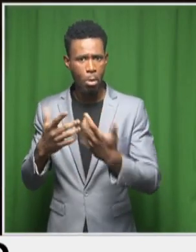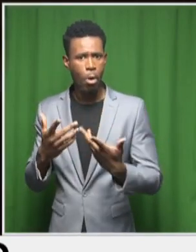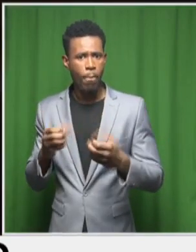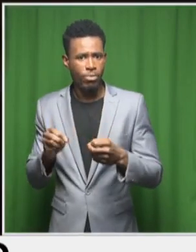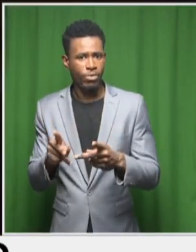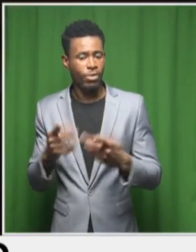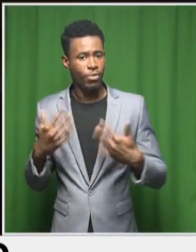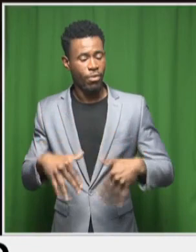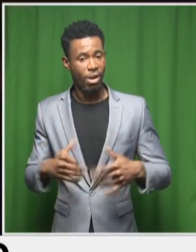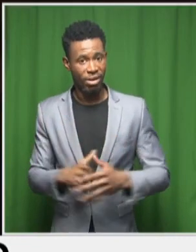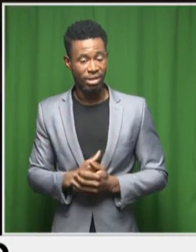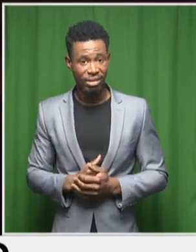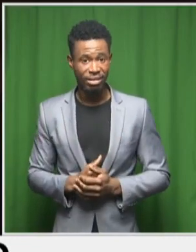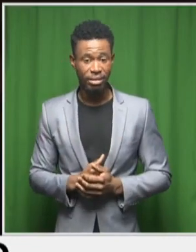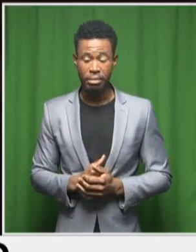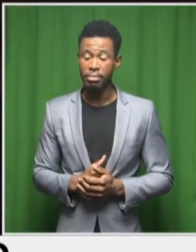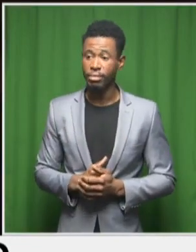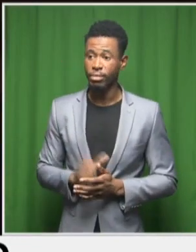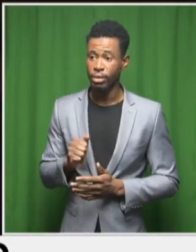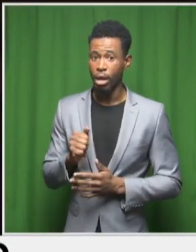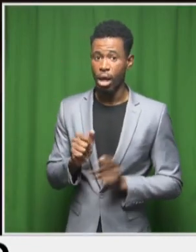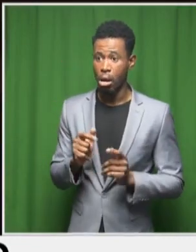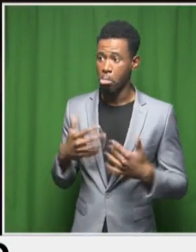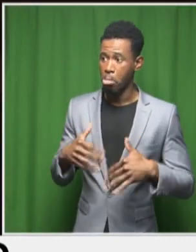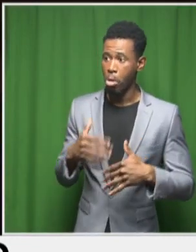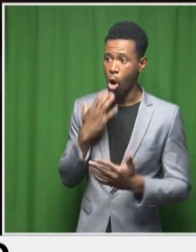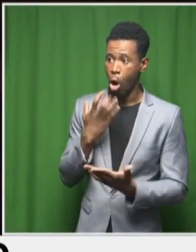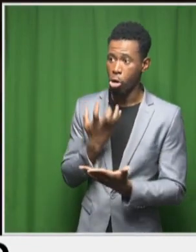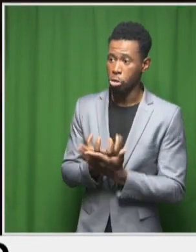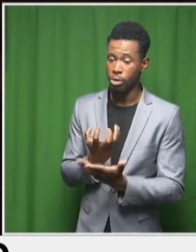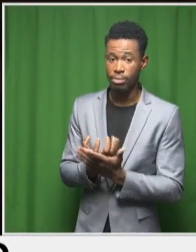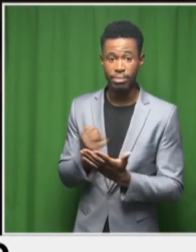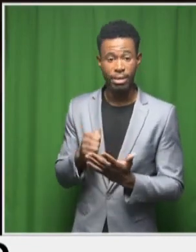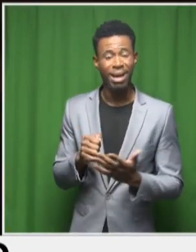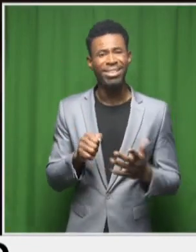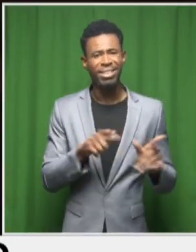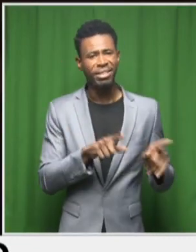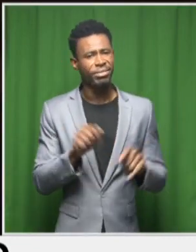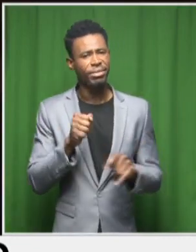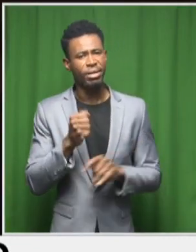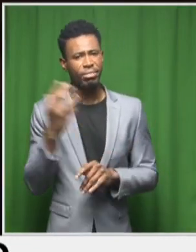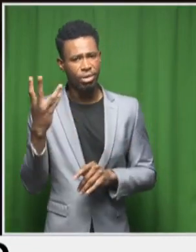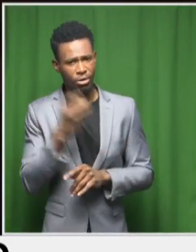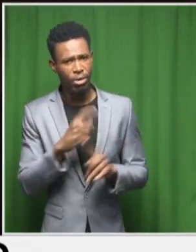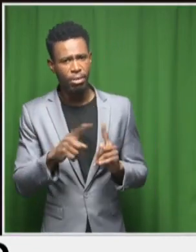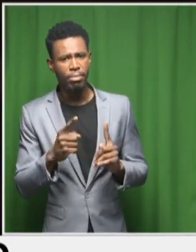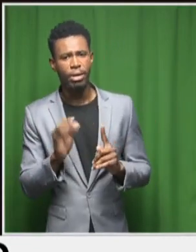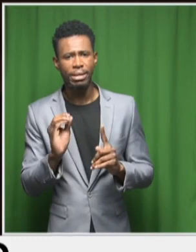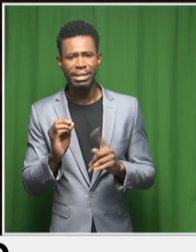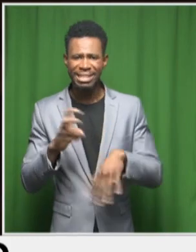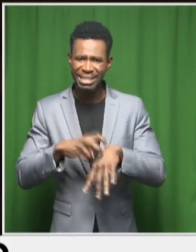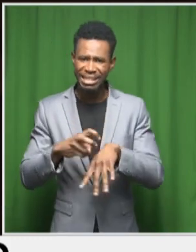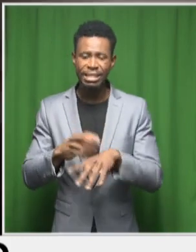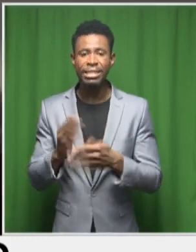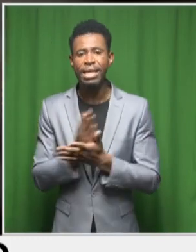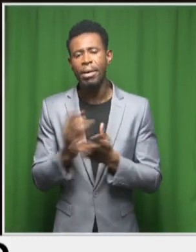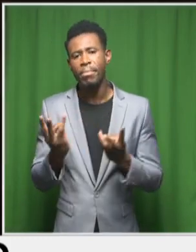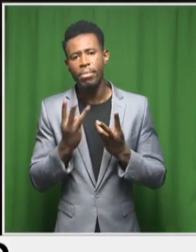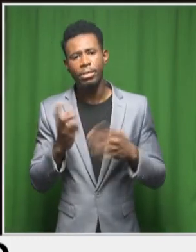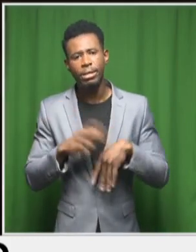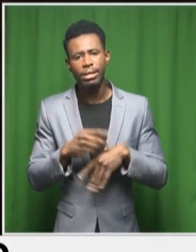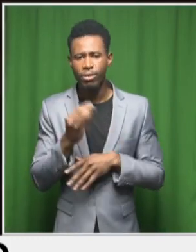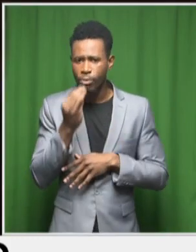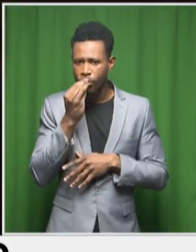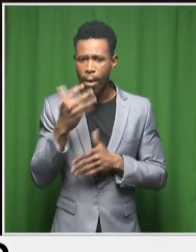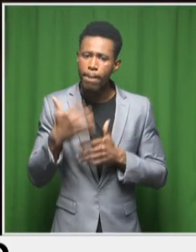what we're looking at, as you know, in Cape Town, yes, it's beautiful, but there's needs. and some people just need to put bread on the table. And this